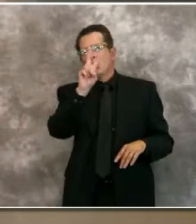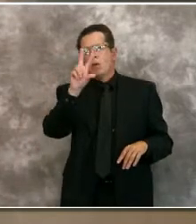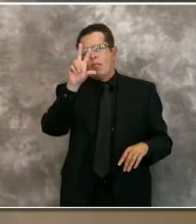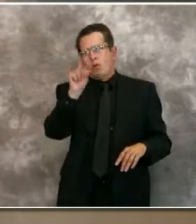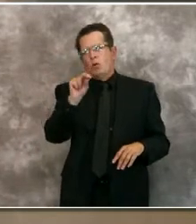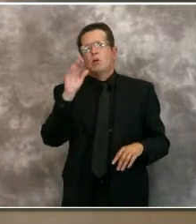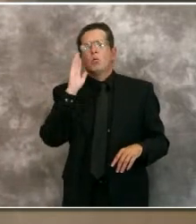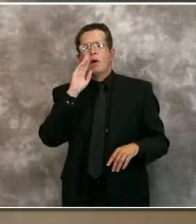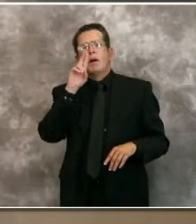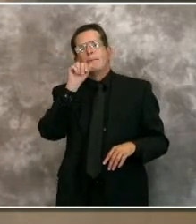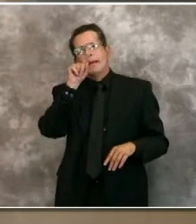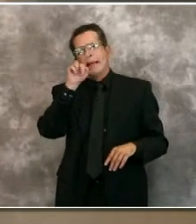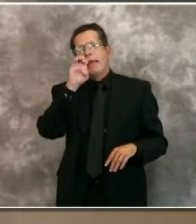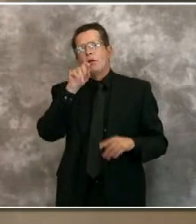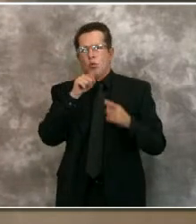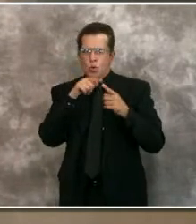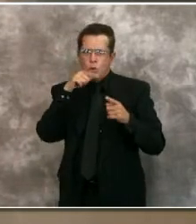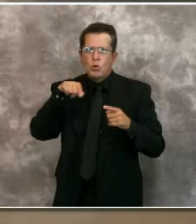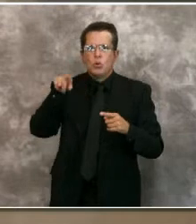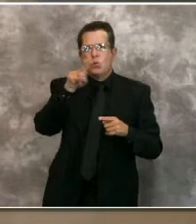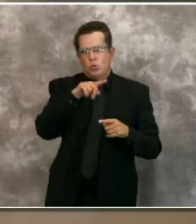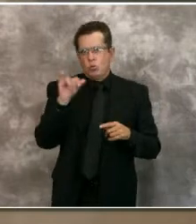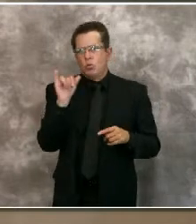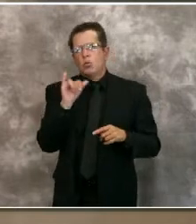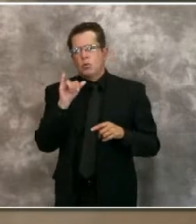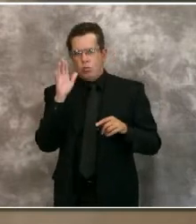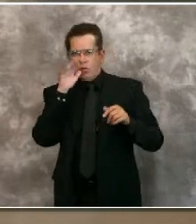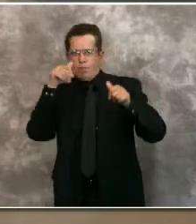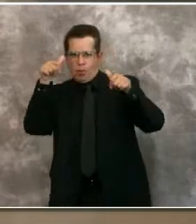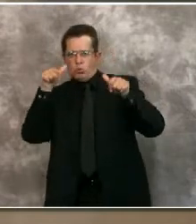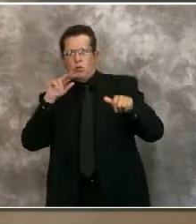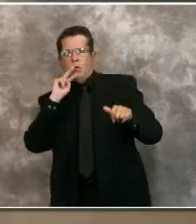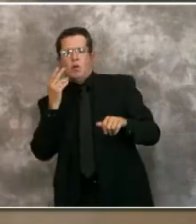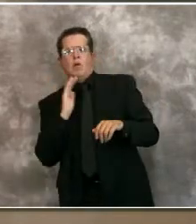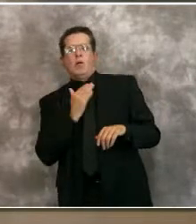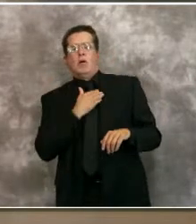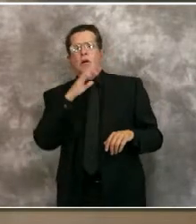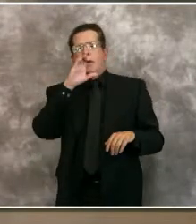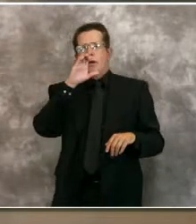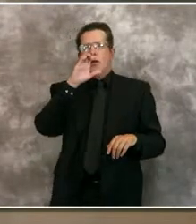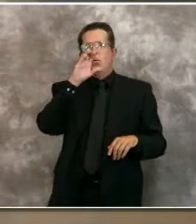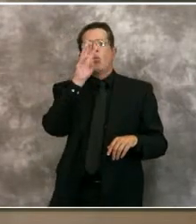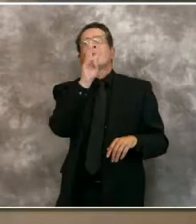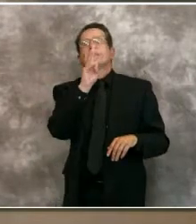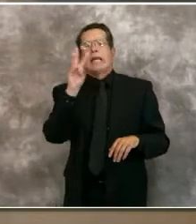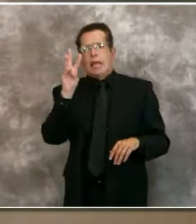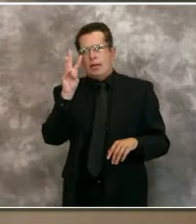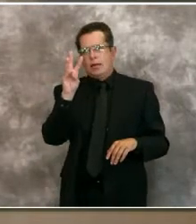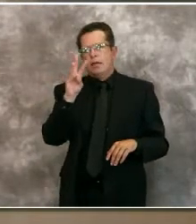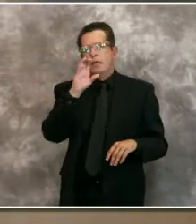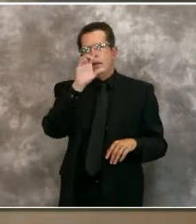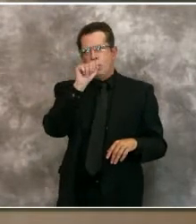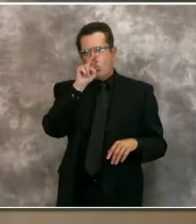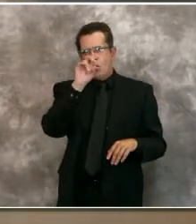will be sent to the media. Again, for ongoing information, please visit our coronavirus website, which is